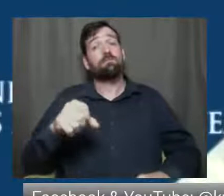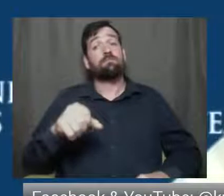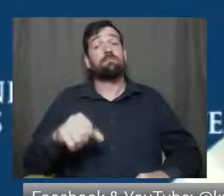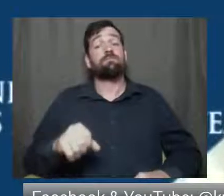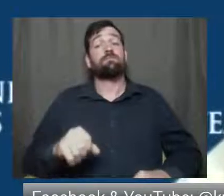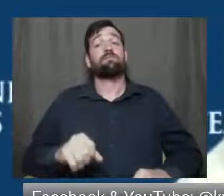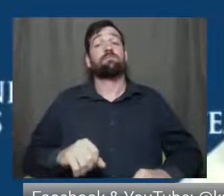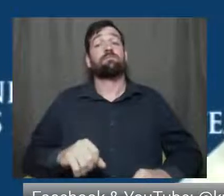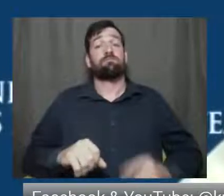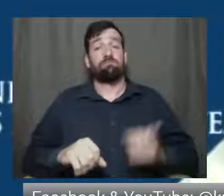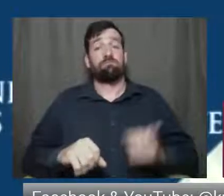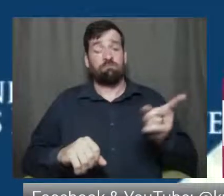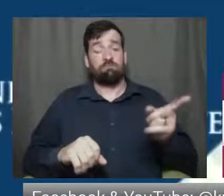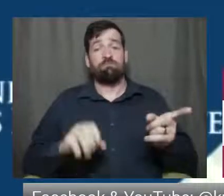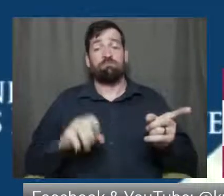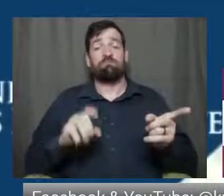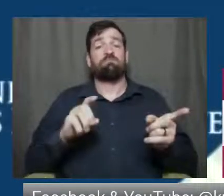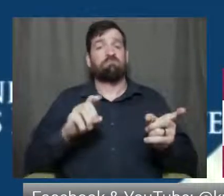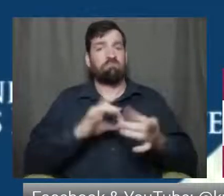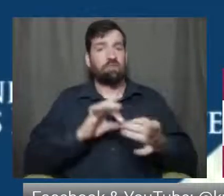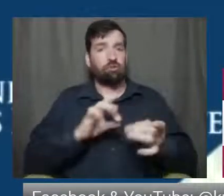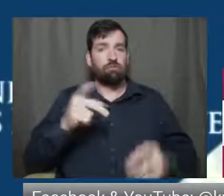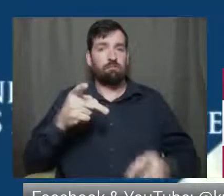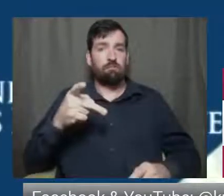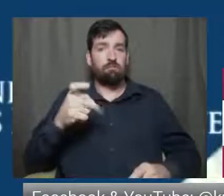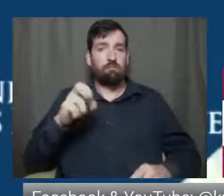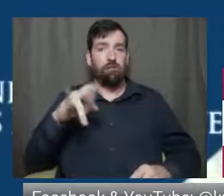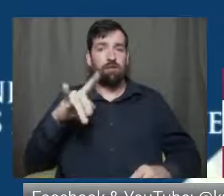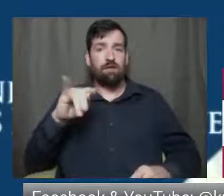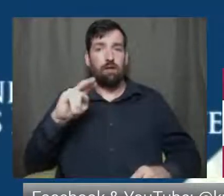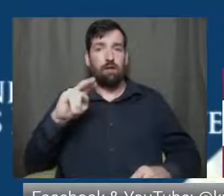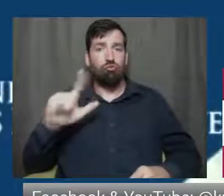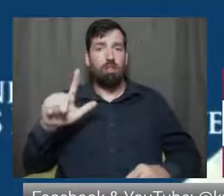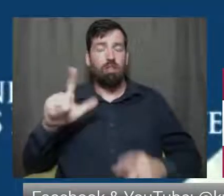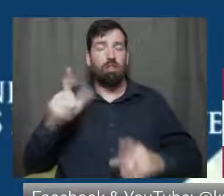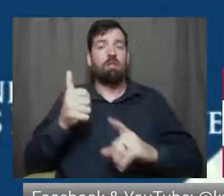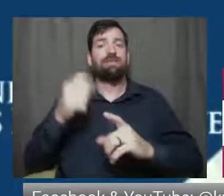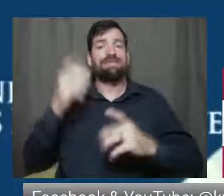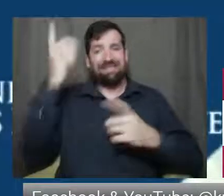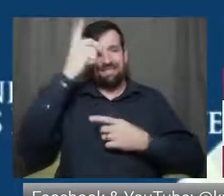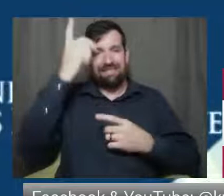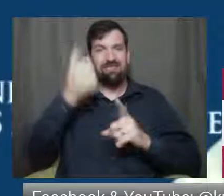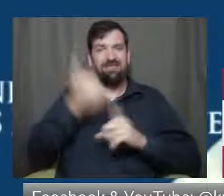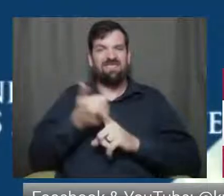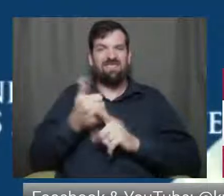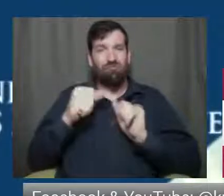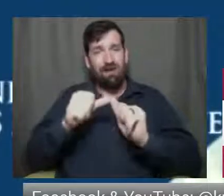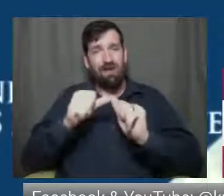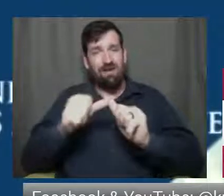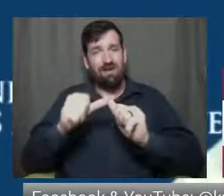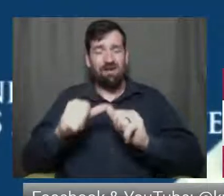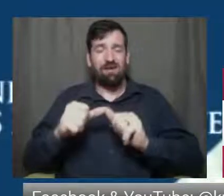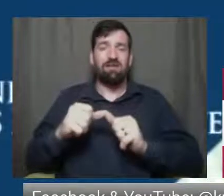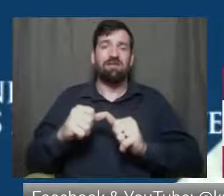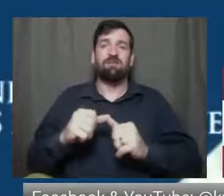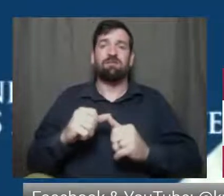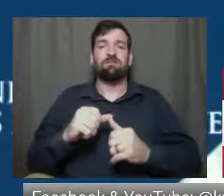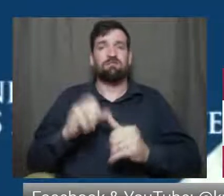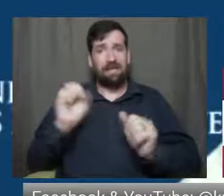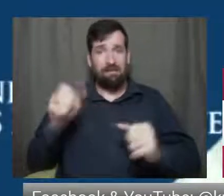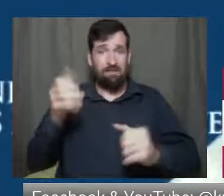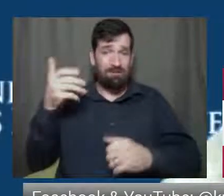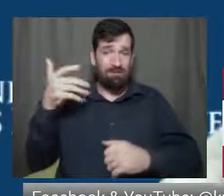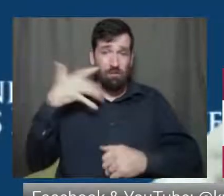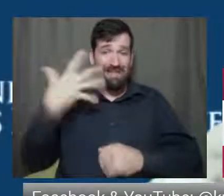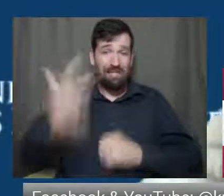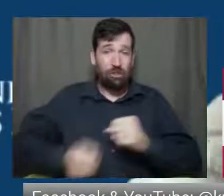and mentioned, periodontal disease is an inflammatory disease and it's chronic. So it could be there for years. Patient